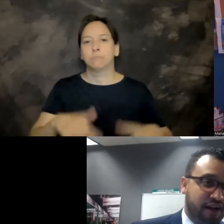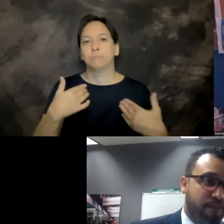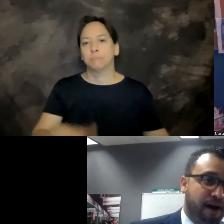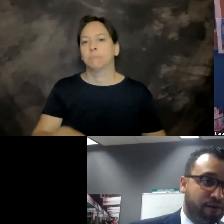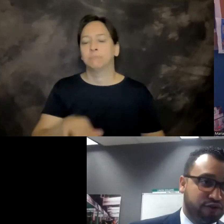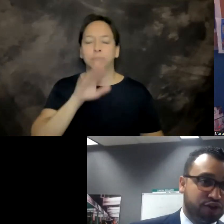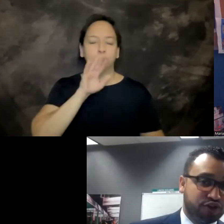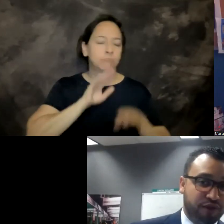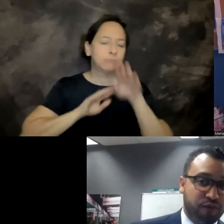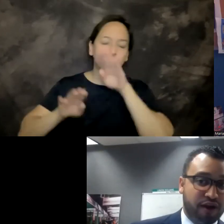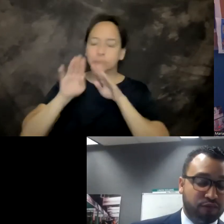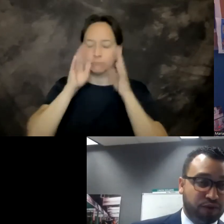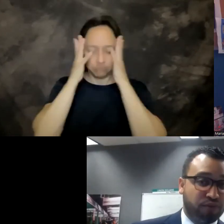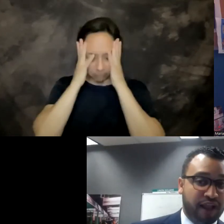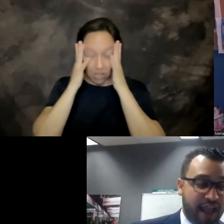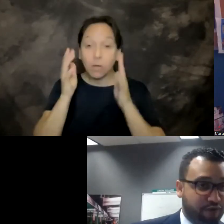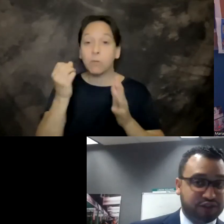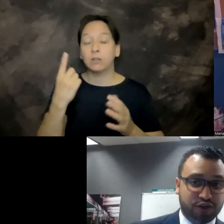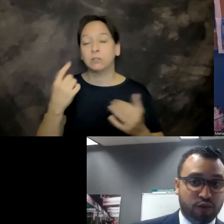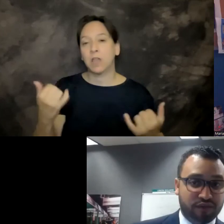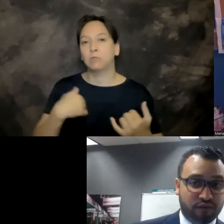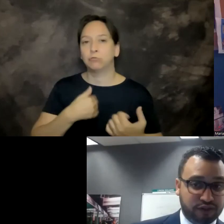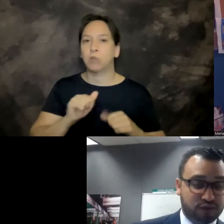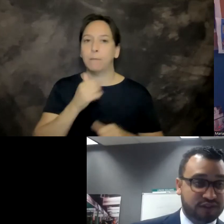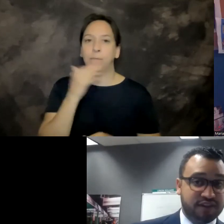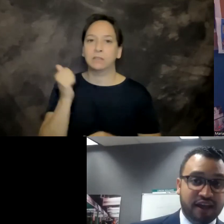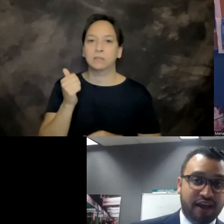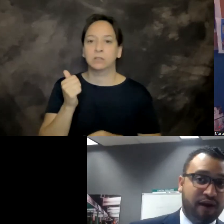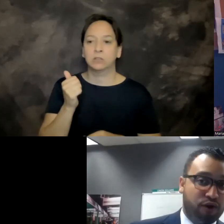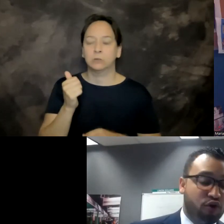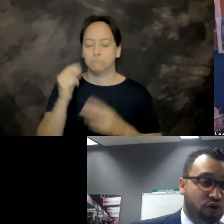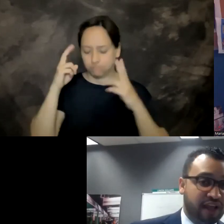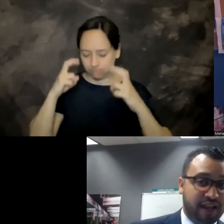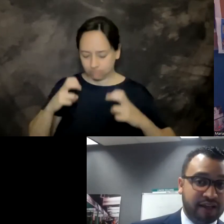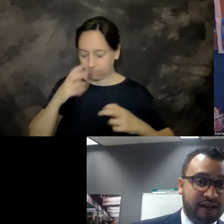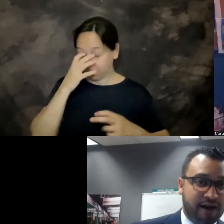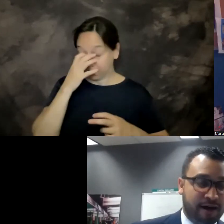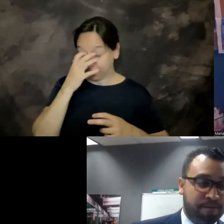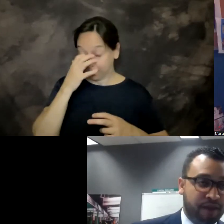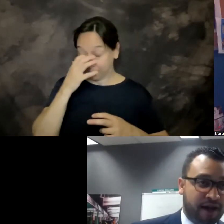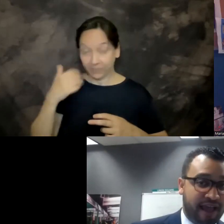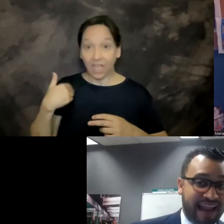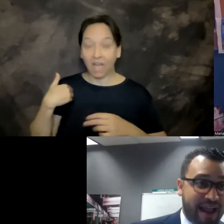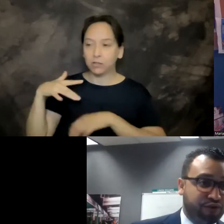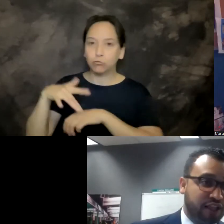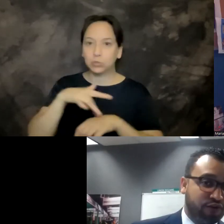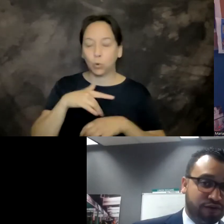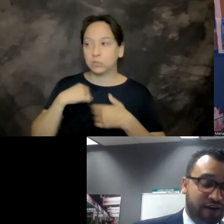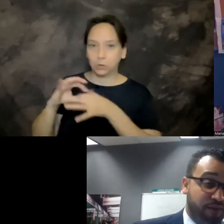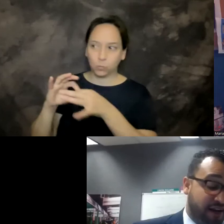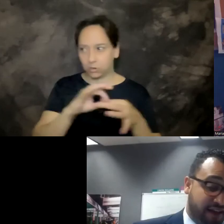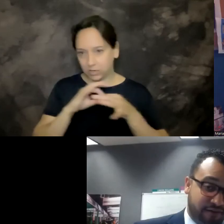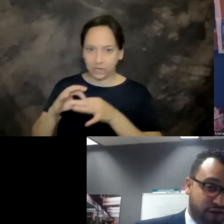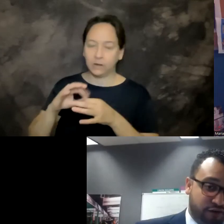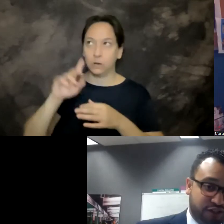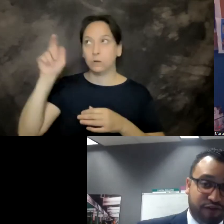everything in our power to ensure that we are deploying every single one of our resources and that we're coordinating at every level of